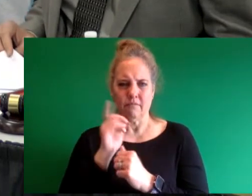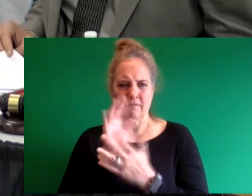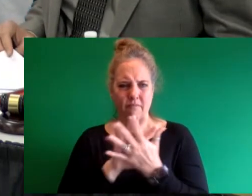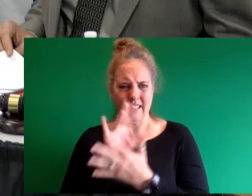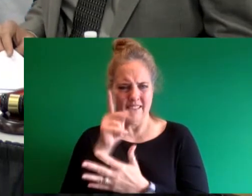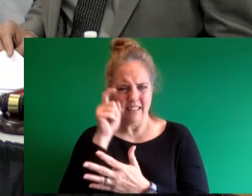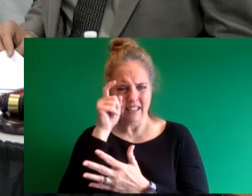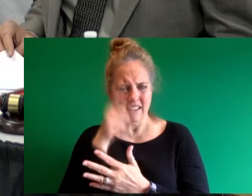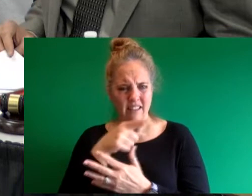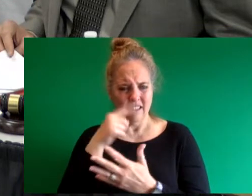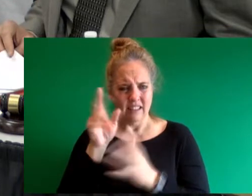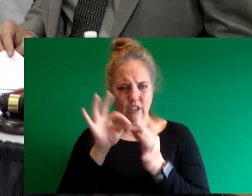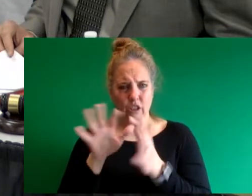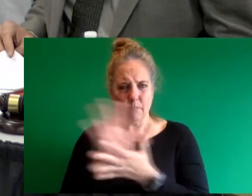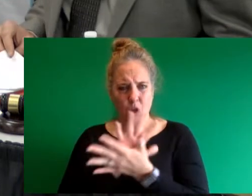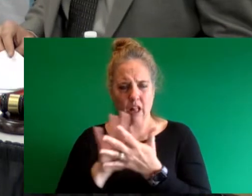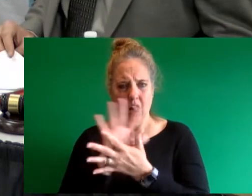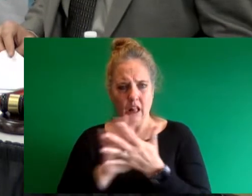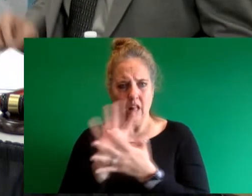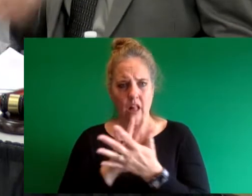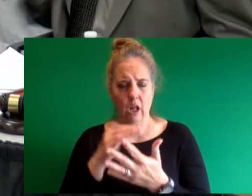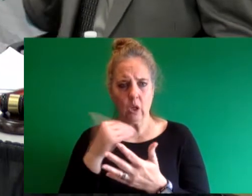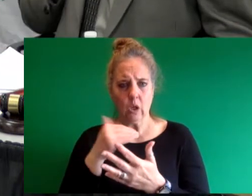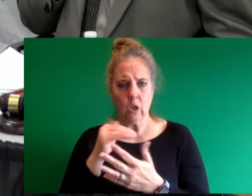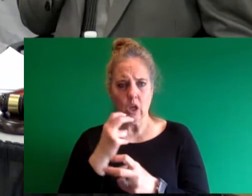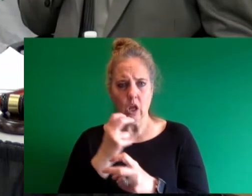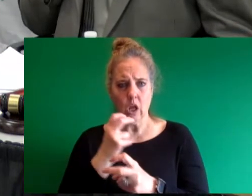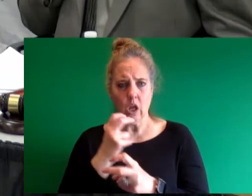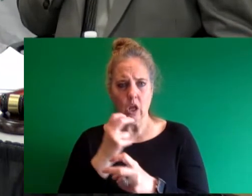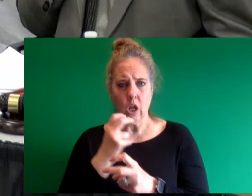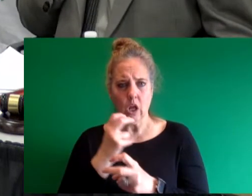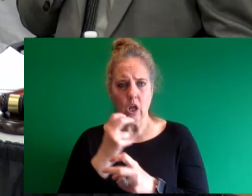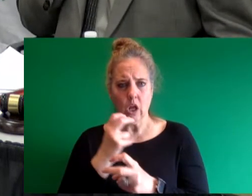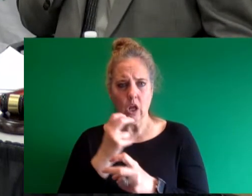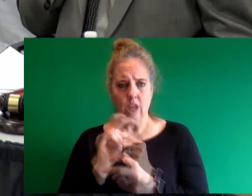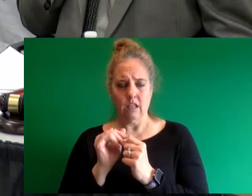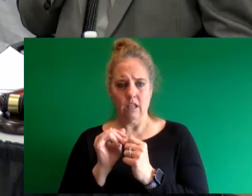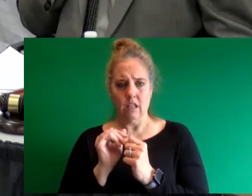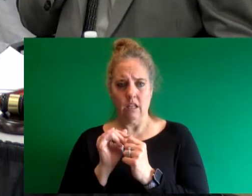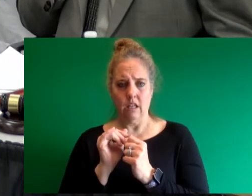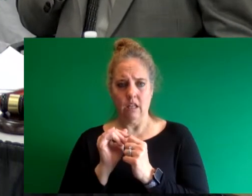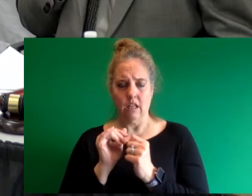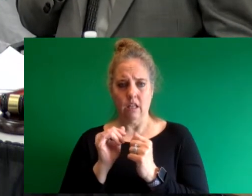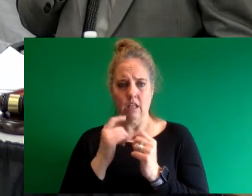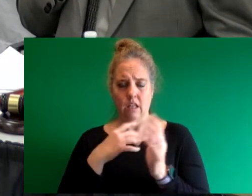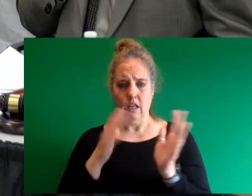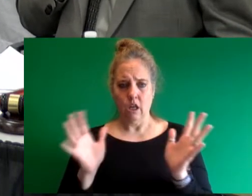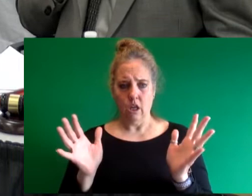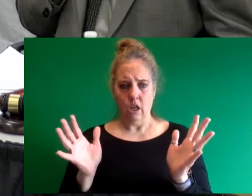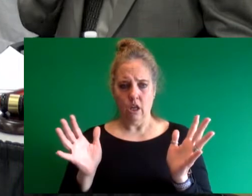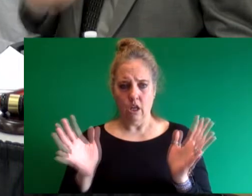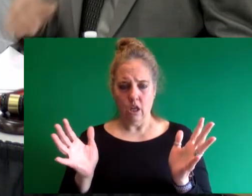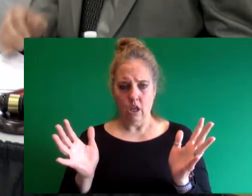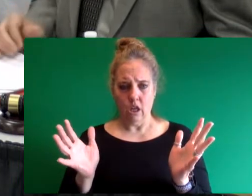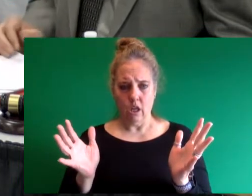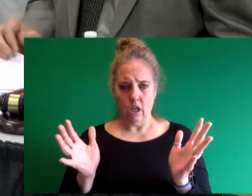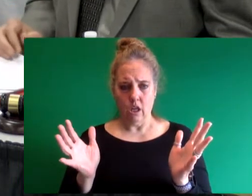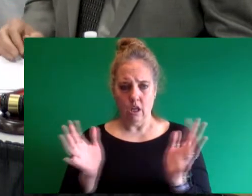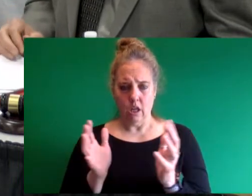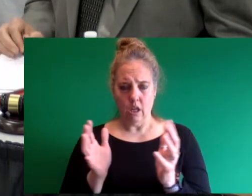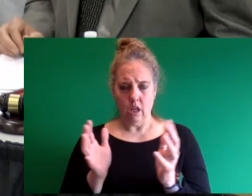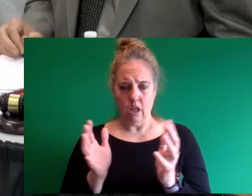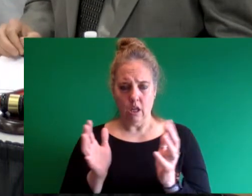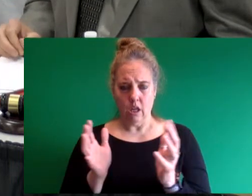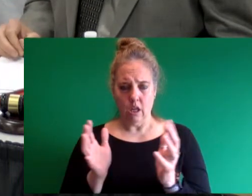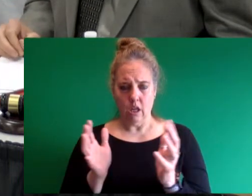I would just encourage you to get rid of those prescription bottles that are expired or unused in your cabinet, and this is